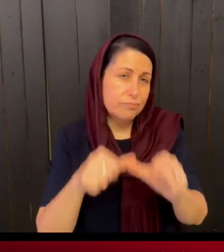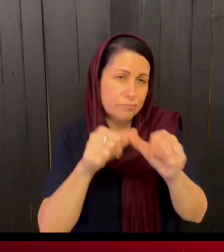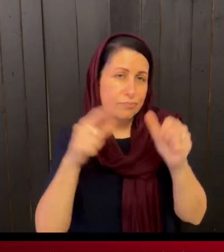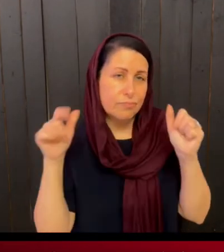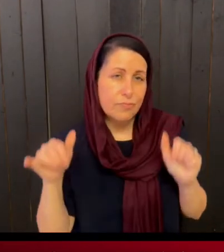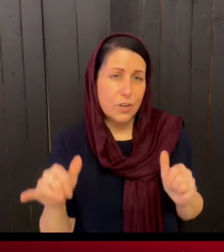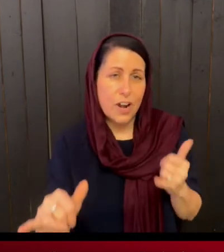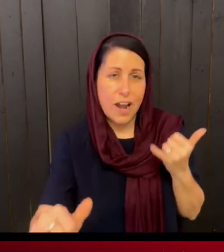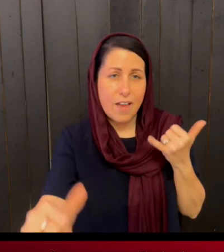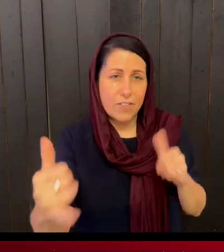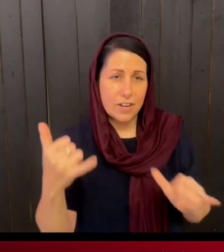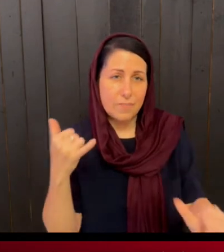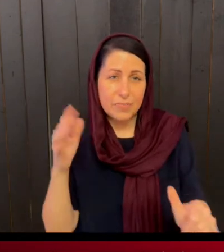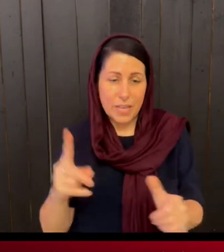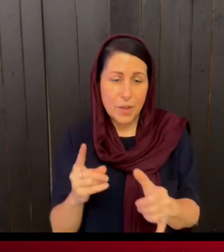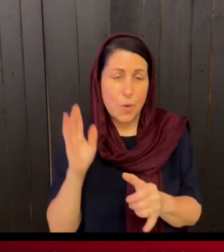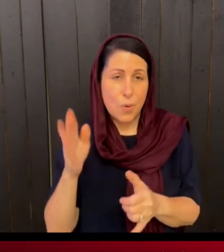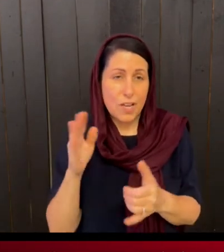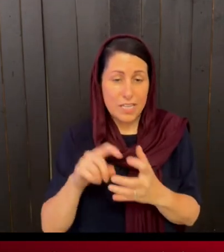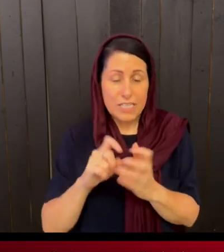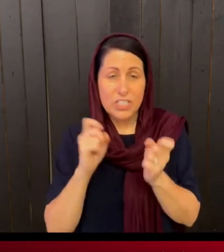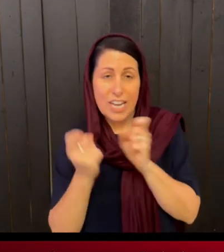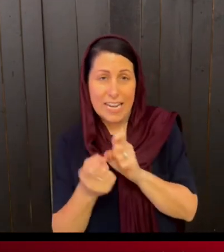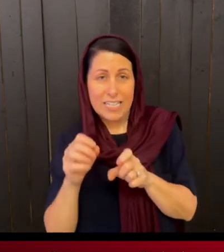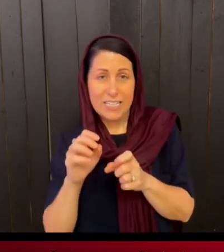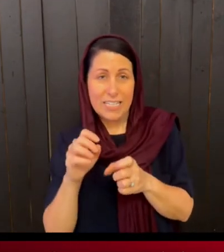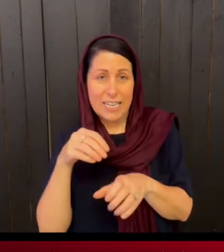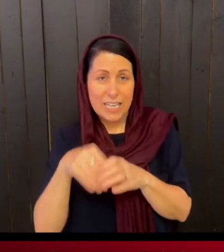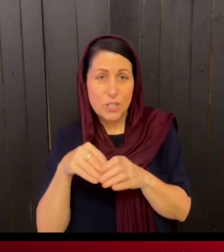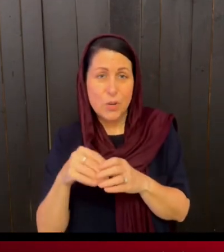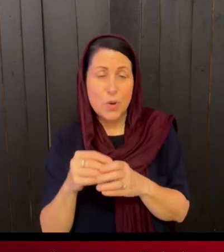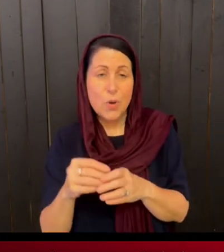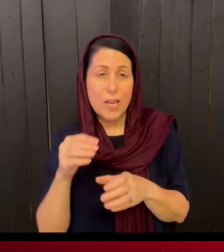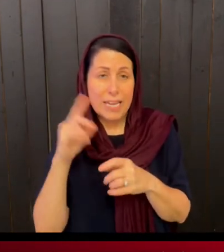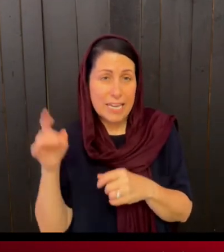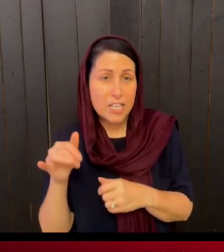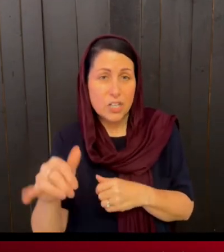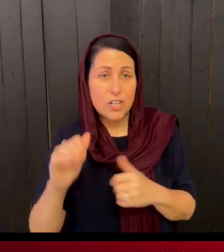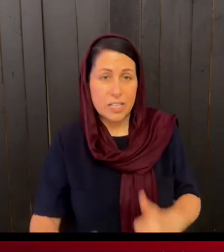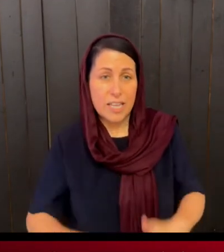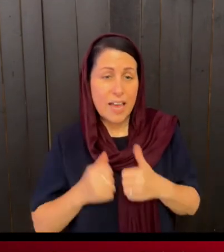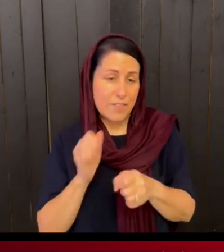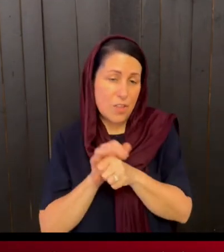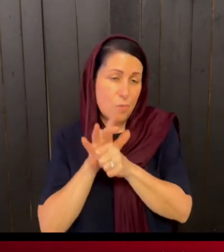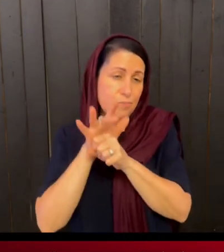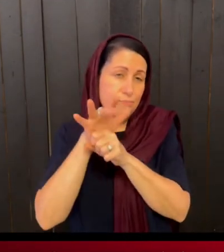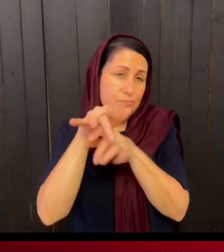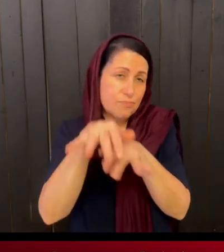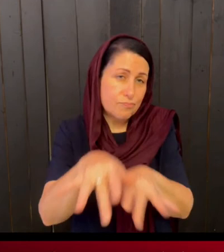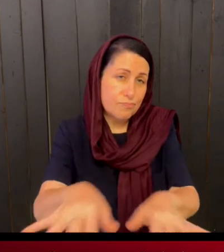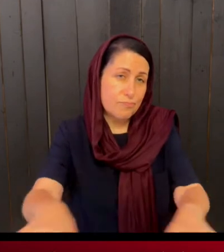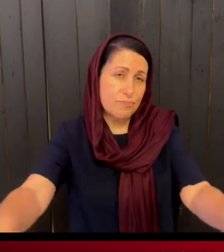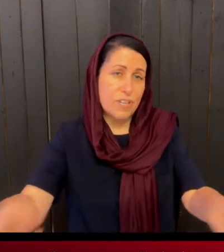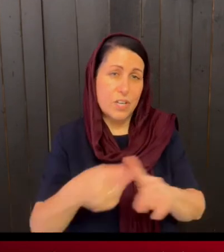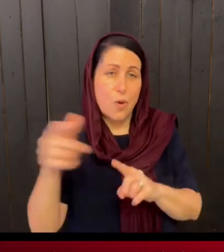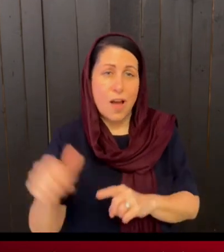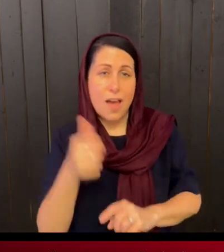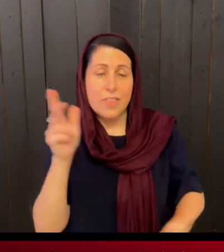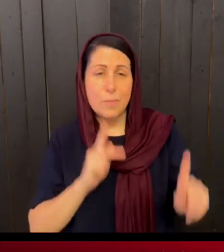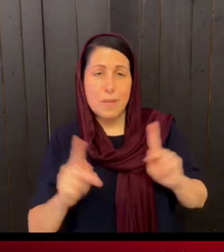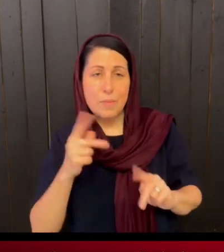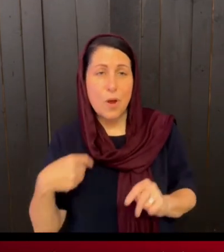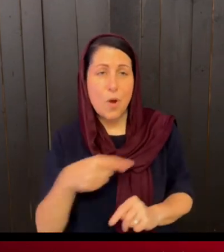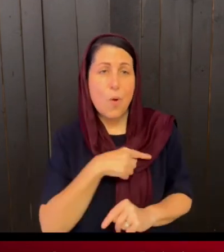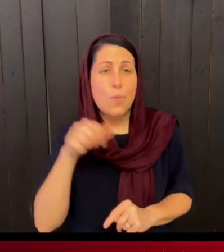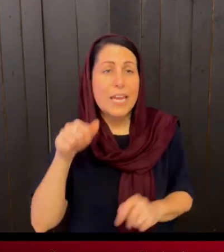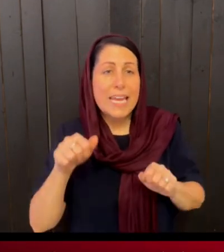into eternal life in us and that overflows onto other people. And so we can minister to other people, so we can share his love with other people,